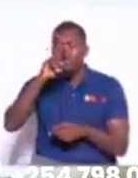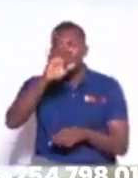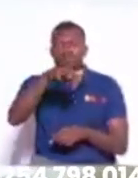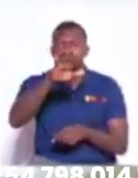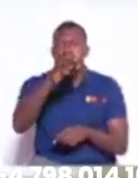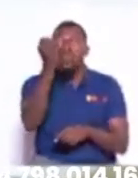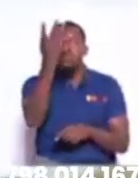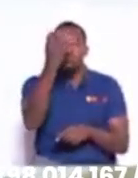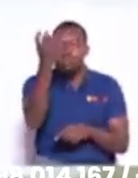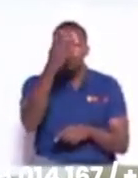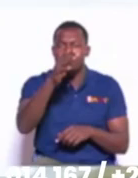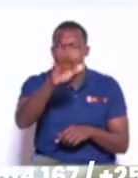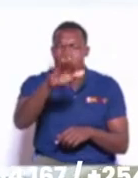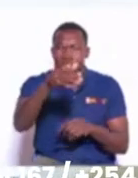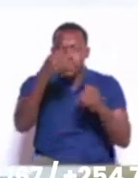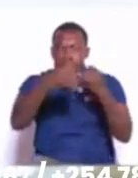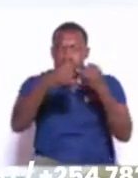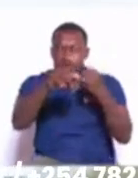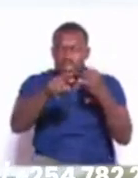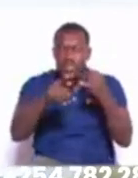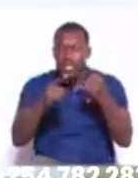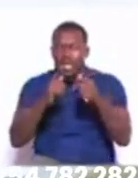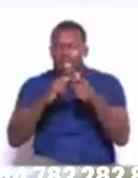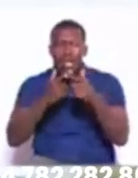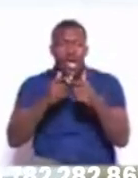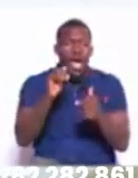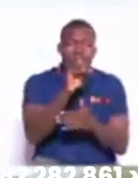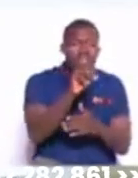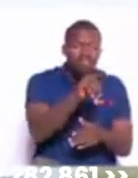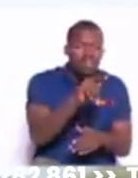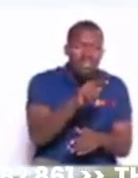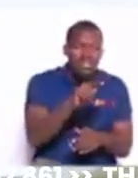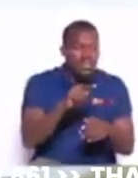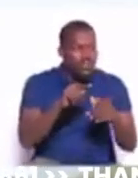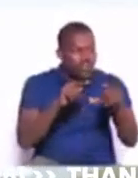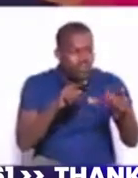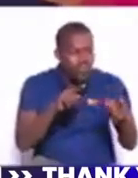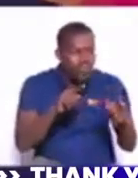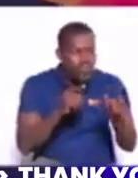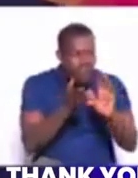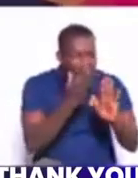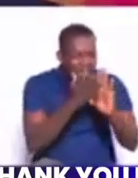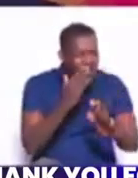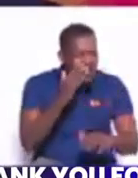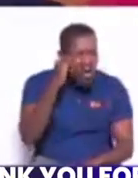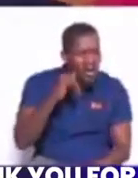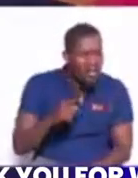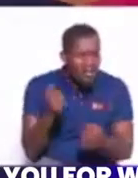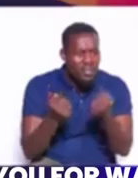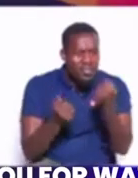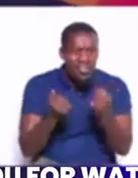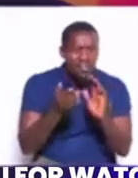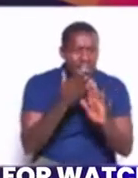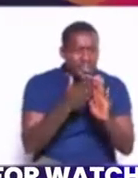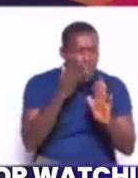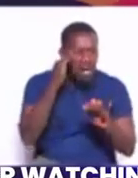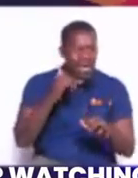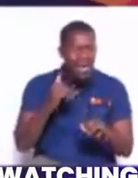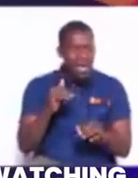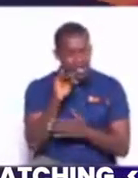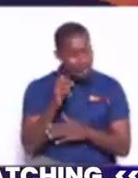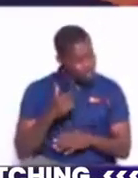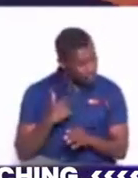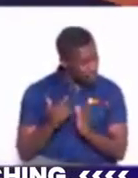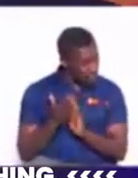over. And he said, "Sir, do you know how fast you are going?" I said, "Too fast?" He said, "Yes, too